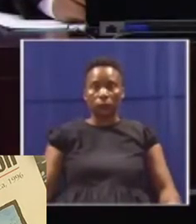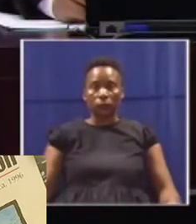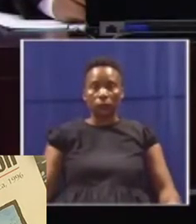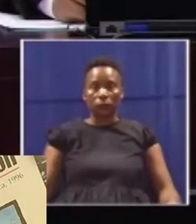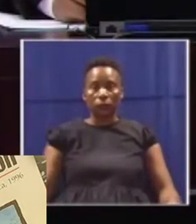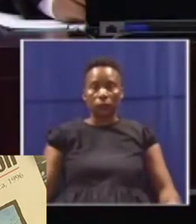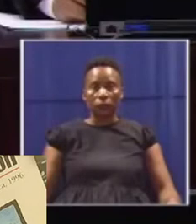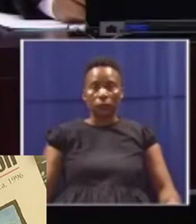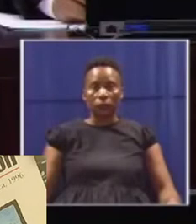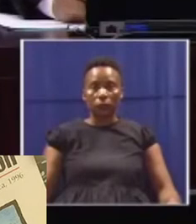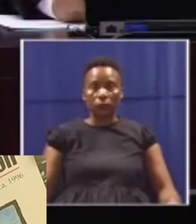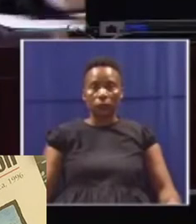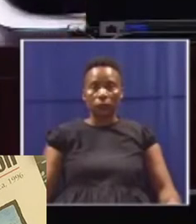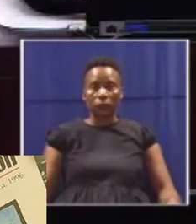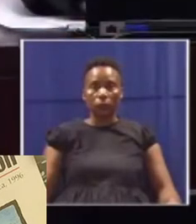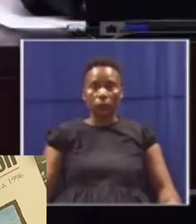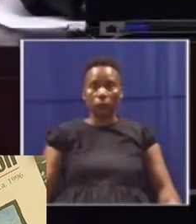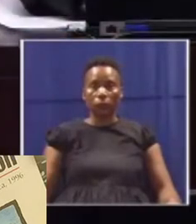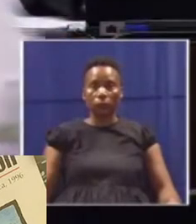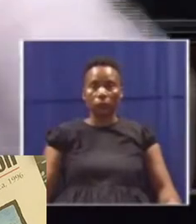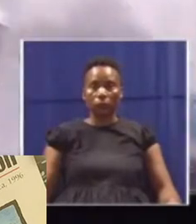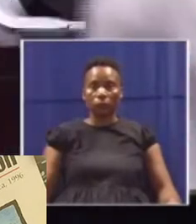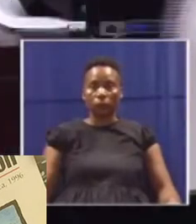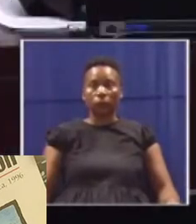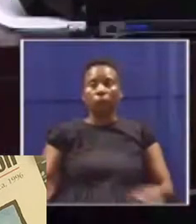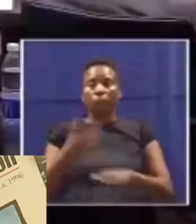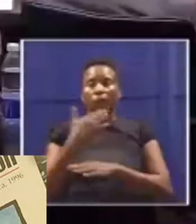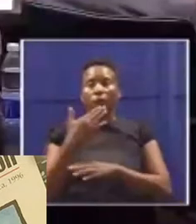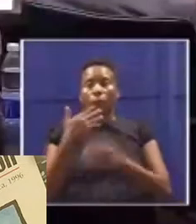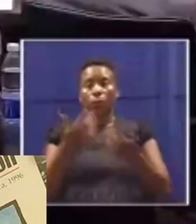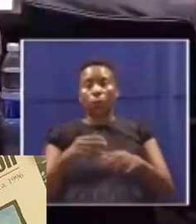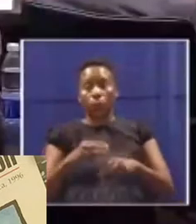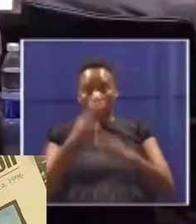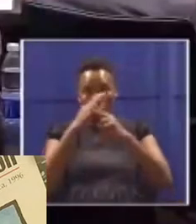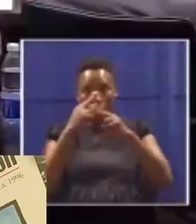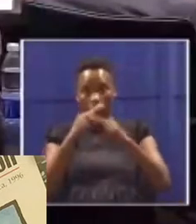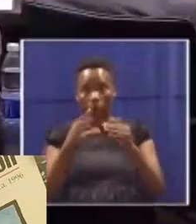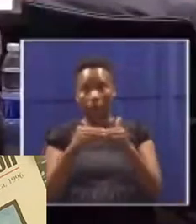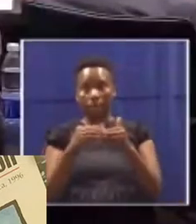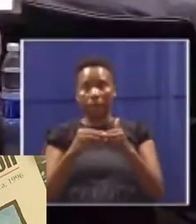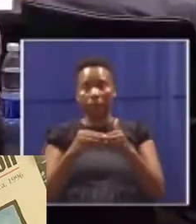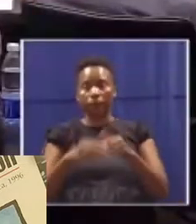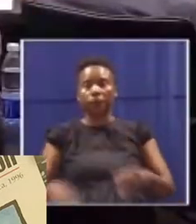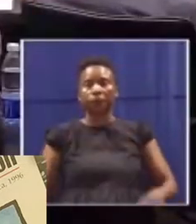ons soek koppe wat rol. Thank you very much, honourable member.